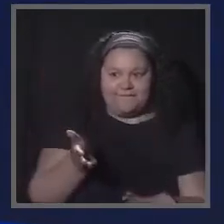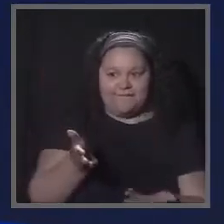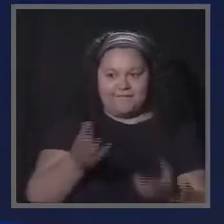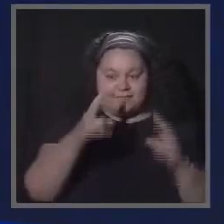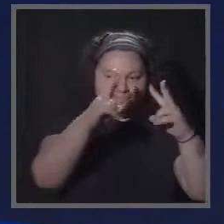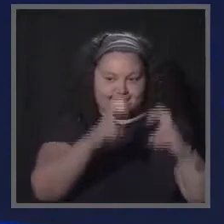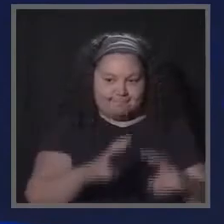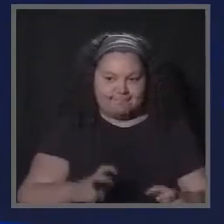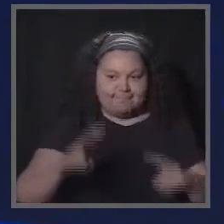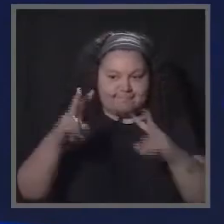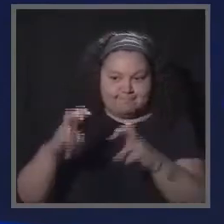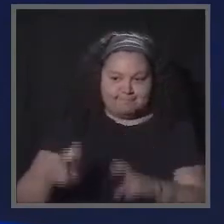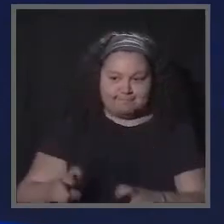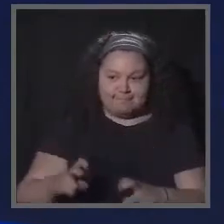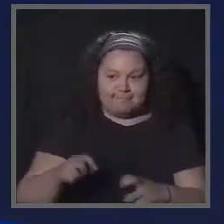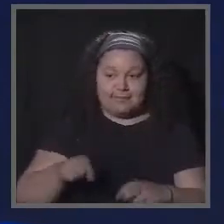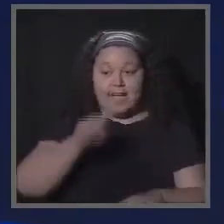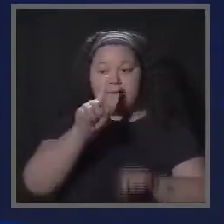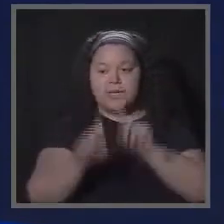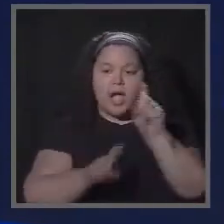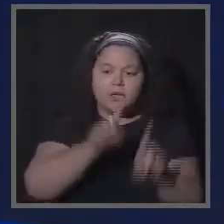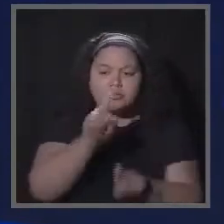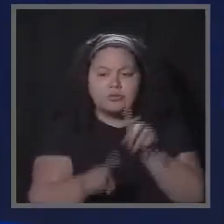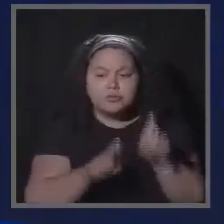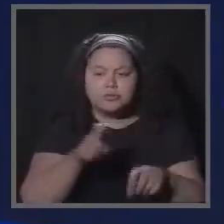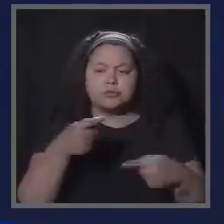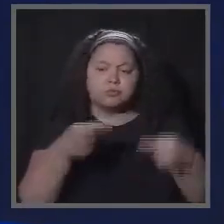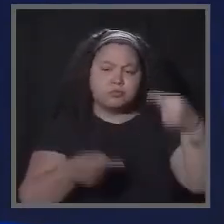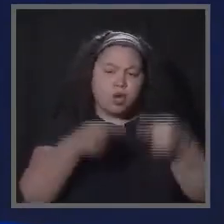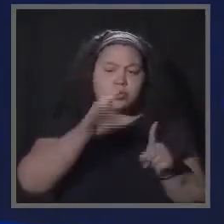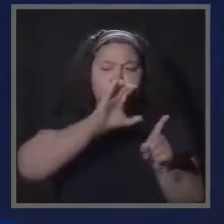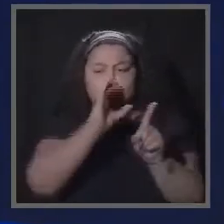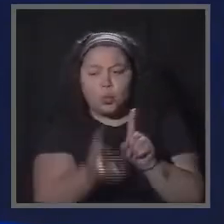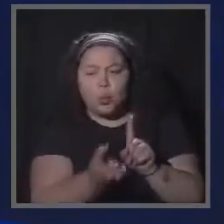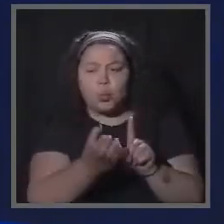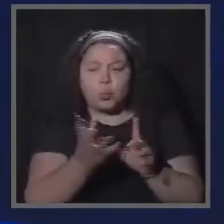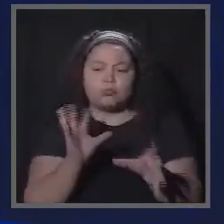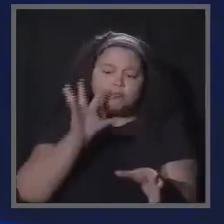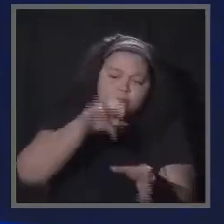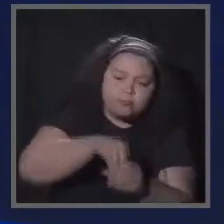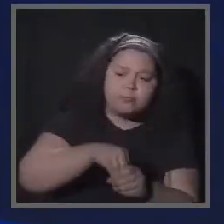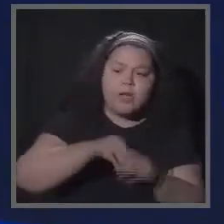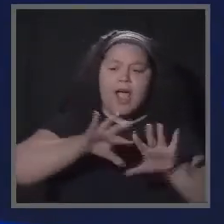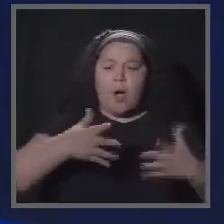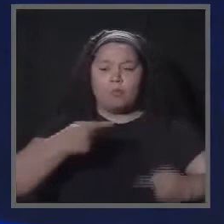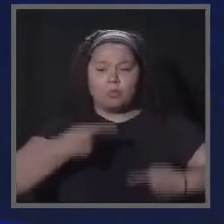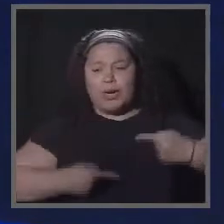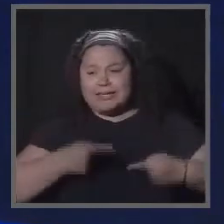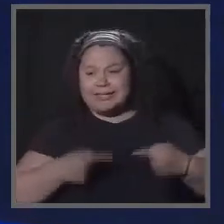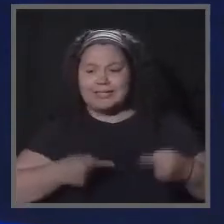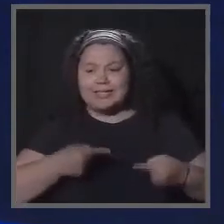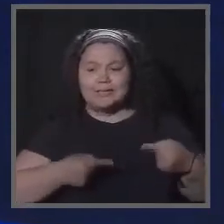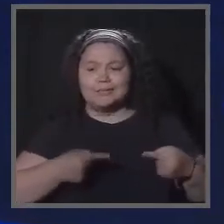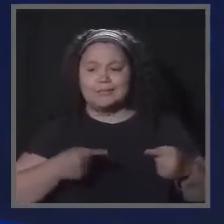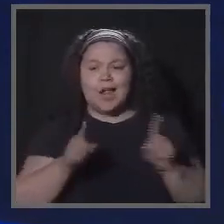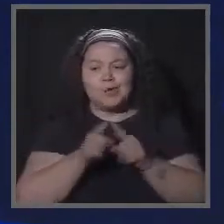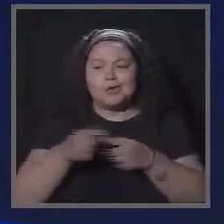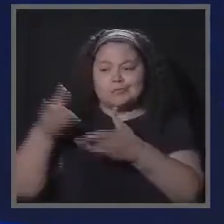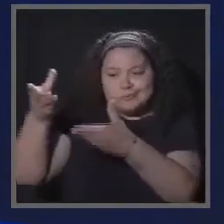address these questions of culture policies, of participation and politics. And I would also invite you